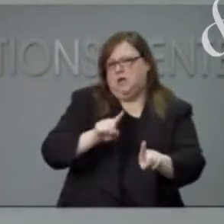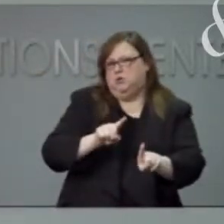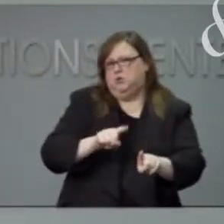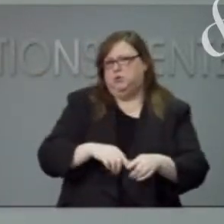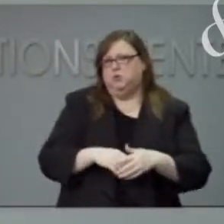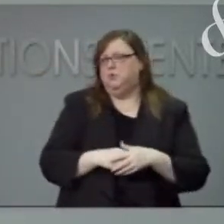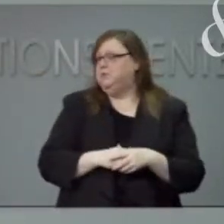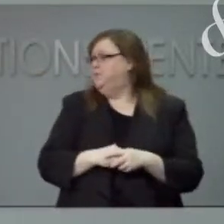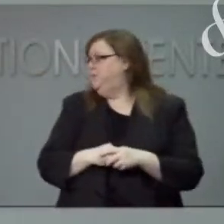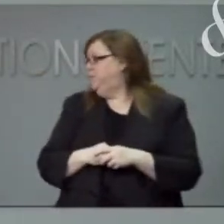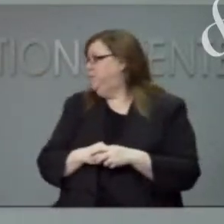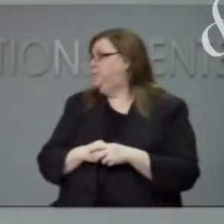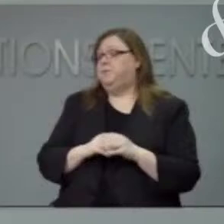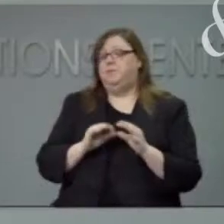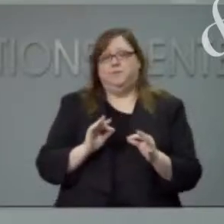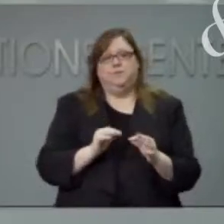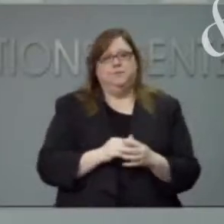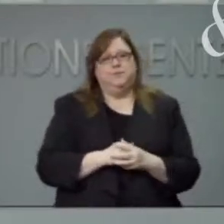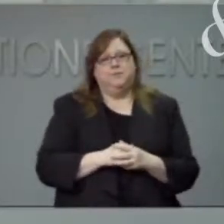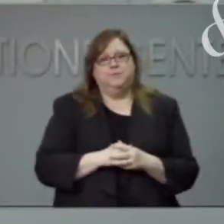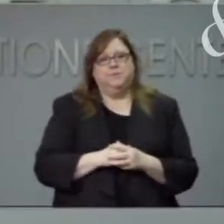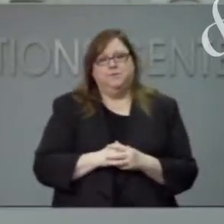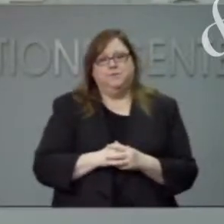Get my mask.